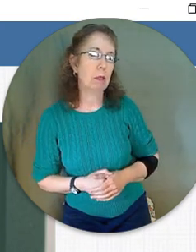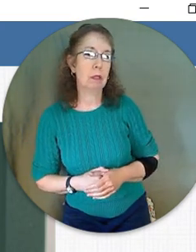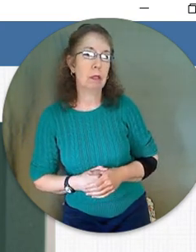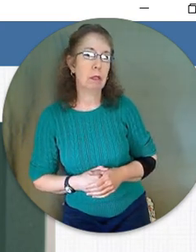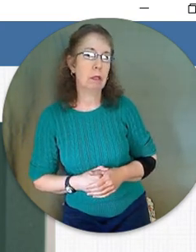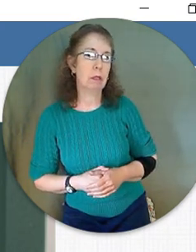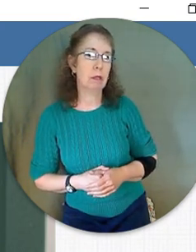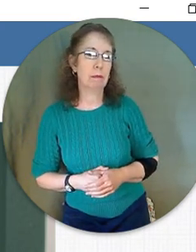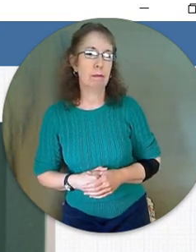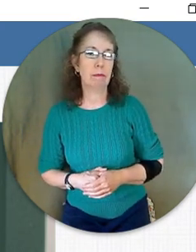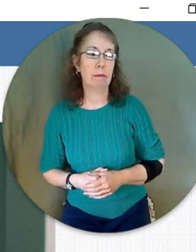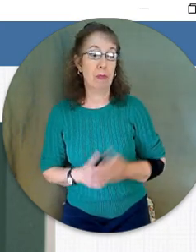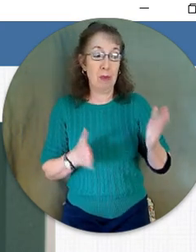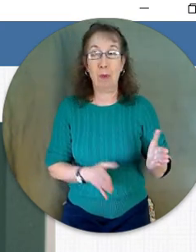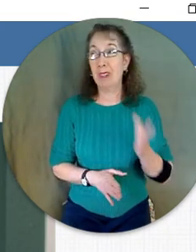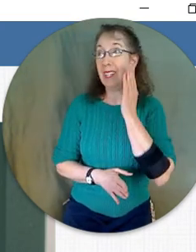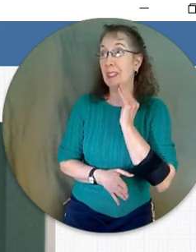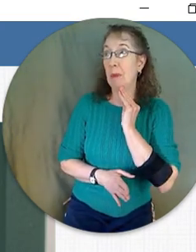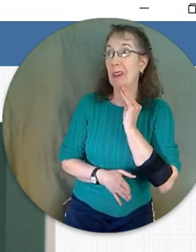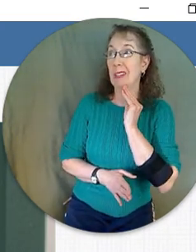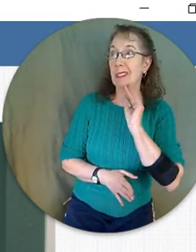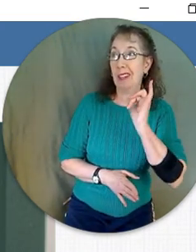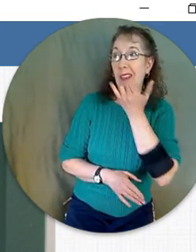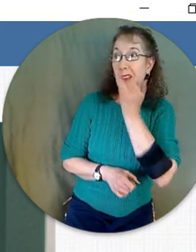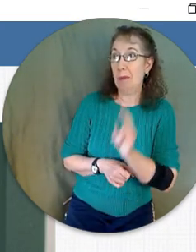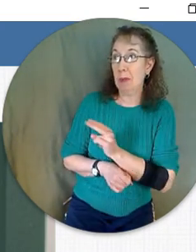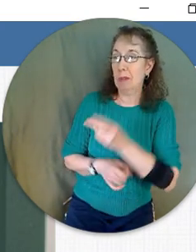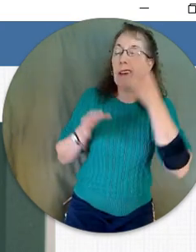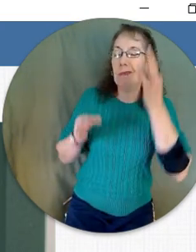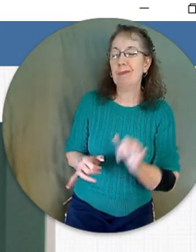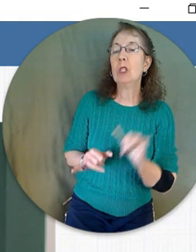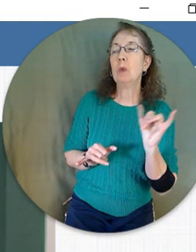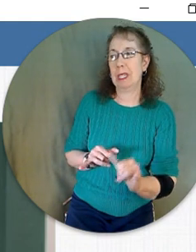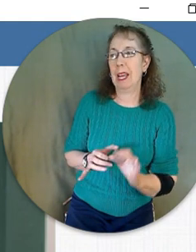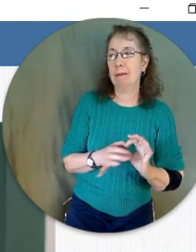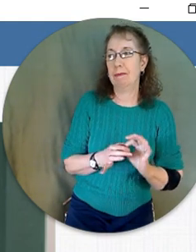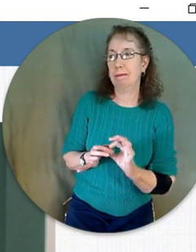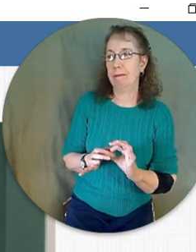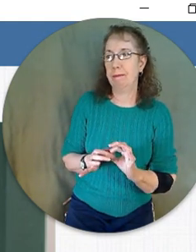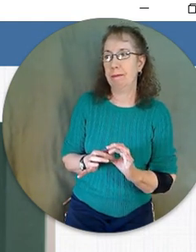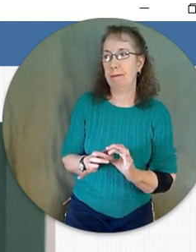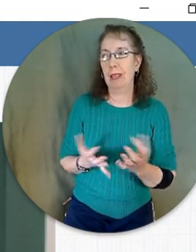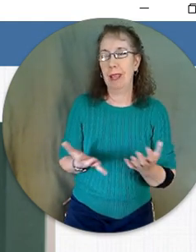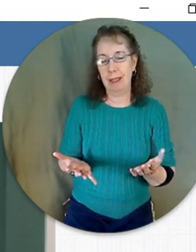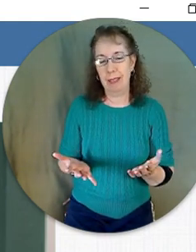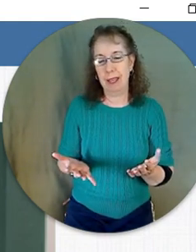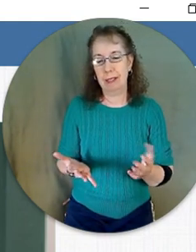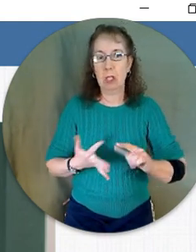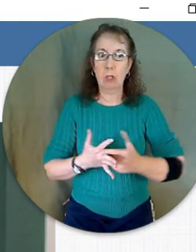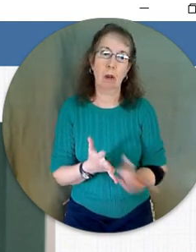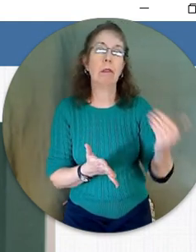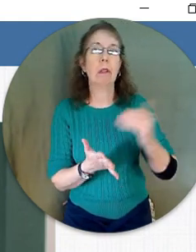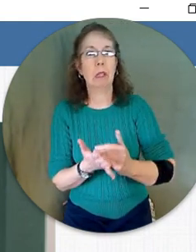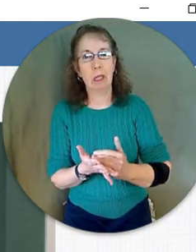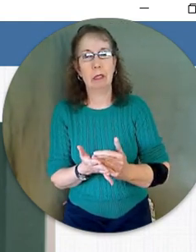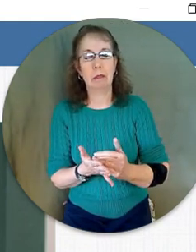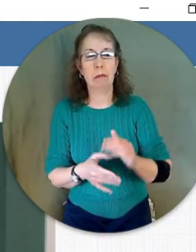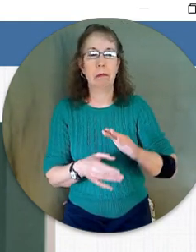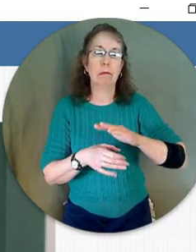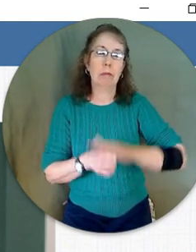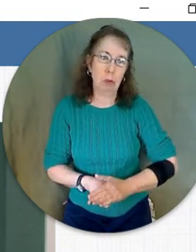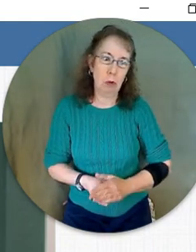the person that's being abused then decides to stay again. Well, once that ends, then it starts up again with the tension